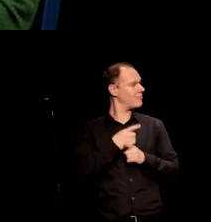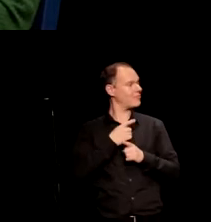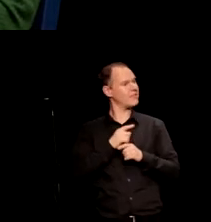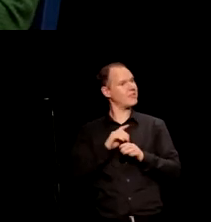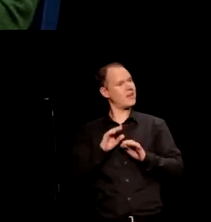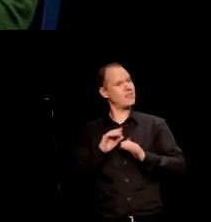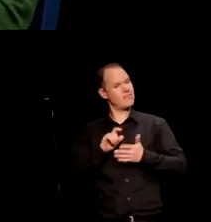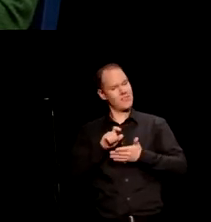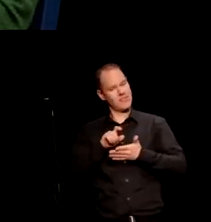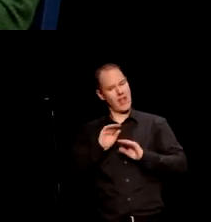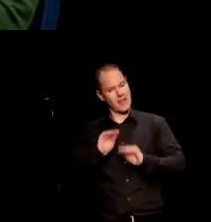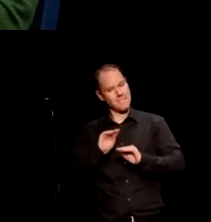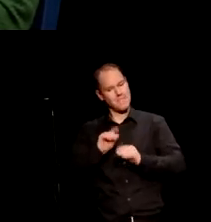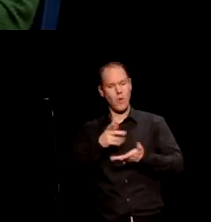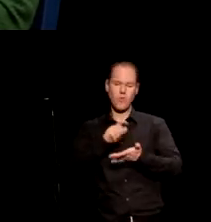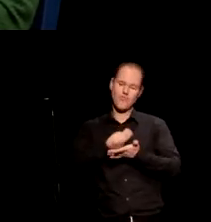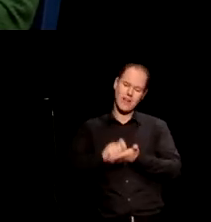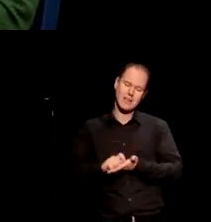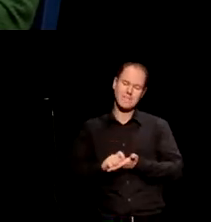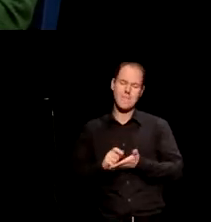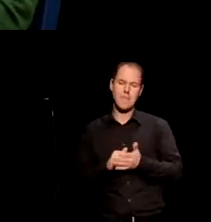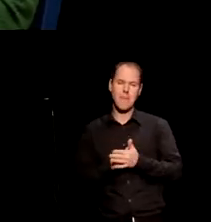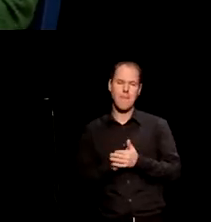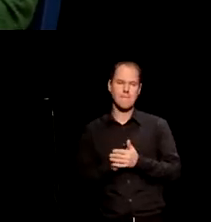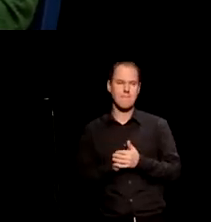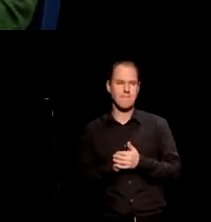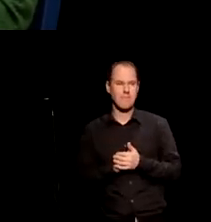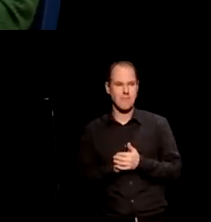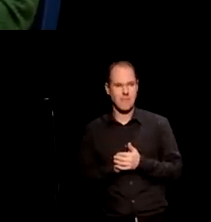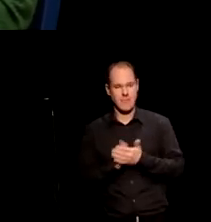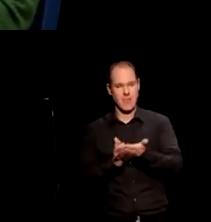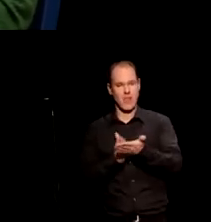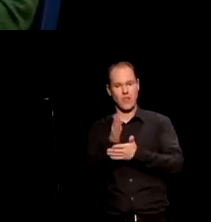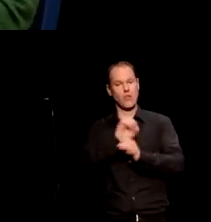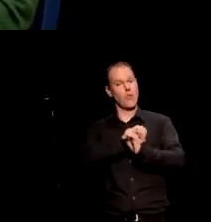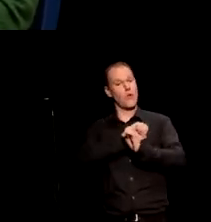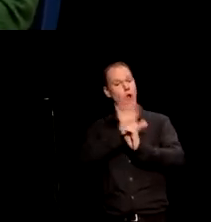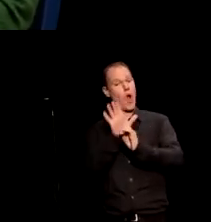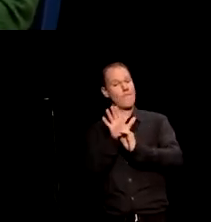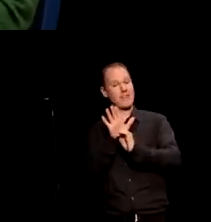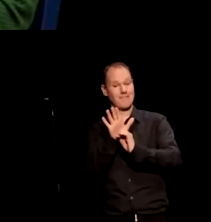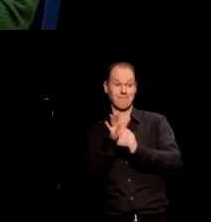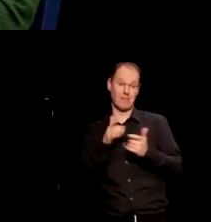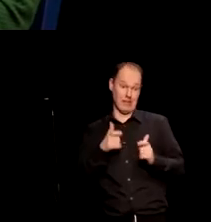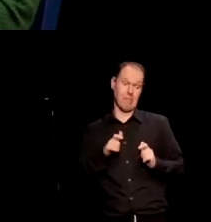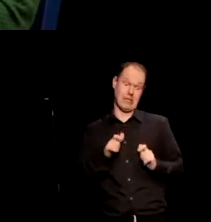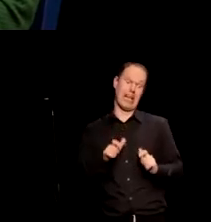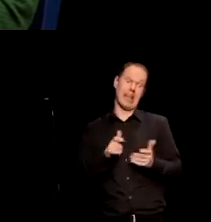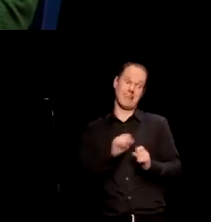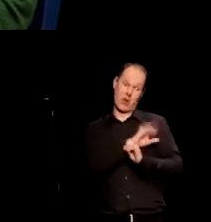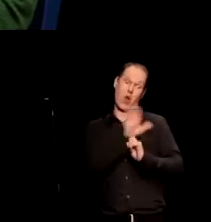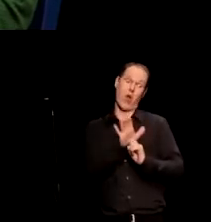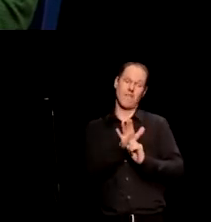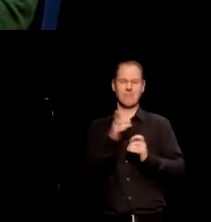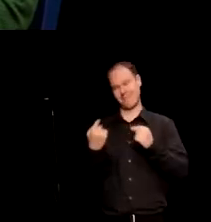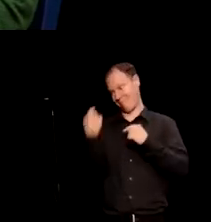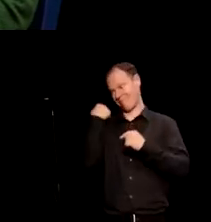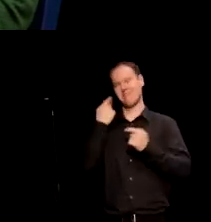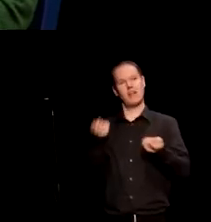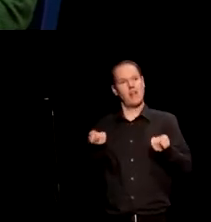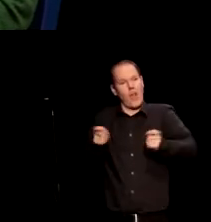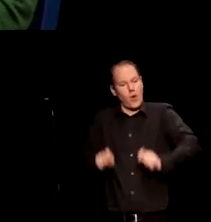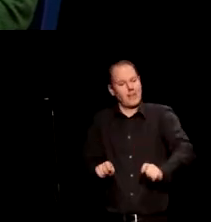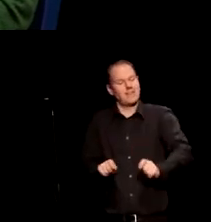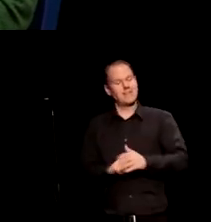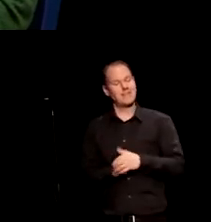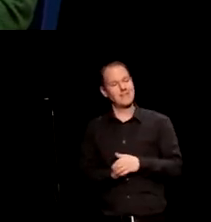you know, over the COVID period, which we are still in, I understand, but in terms of the lockdown moment,